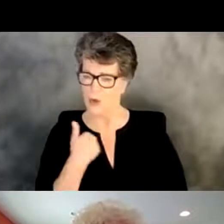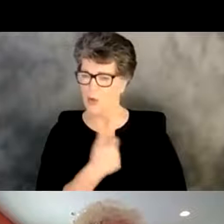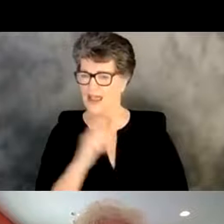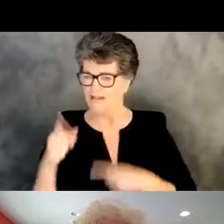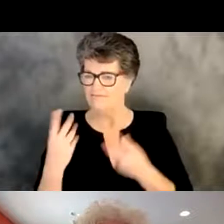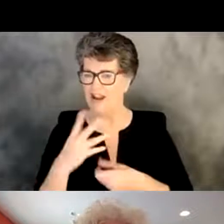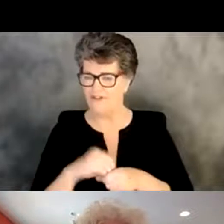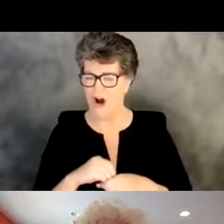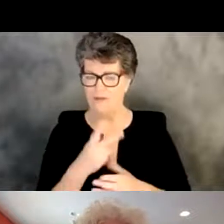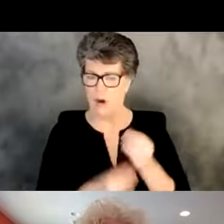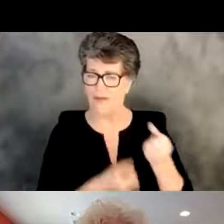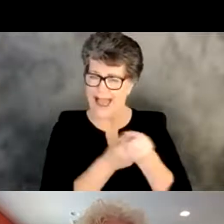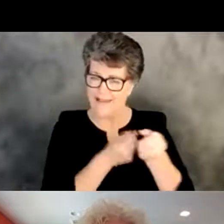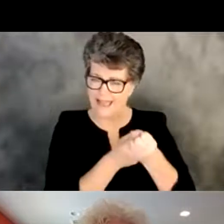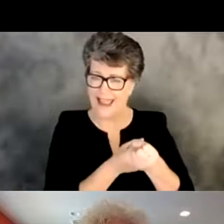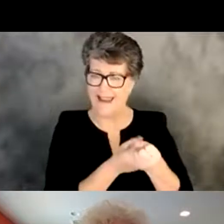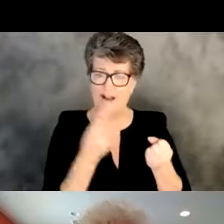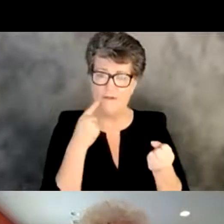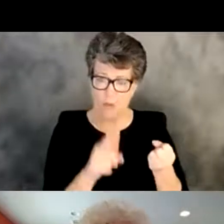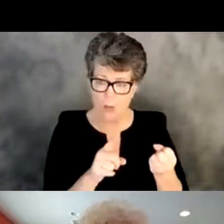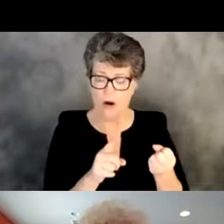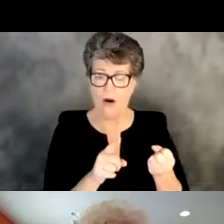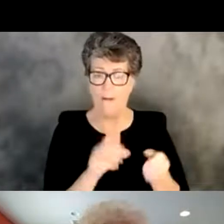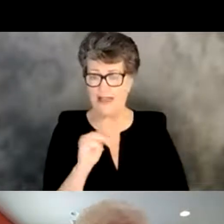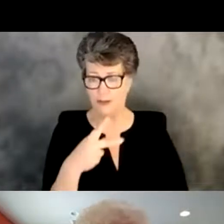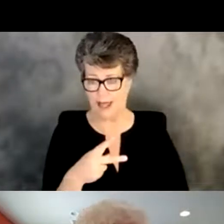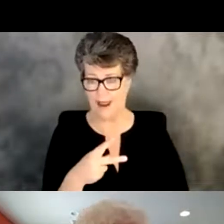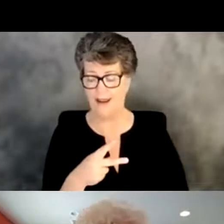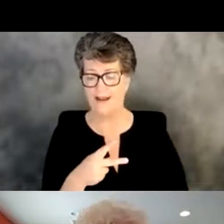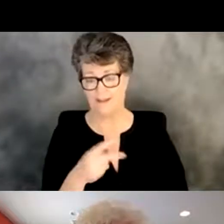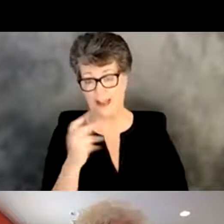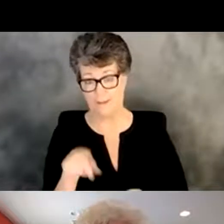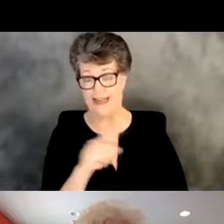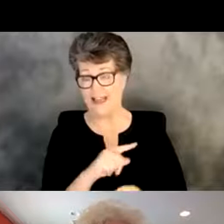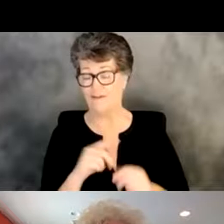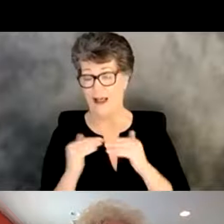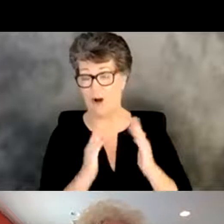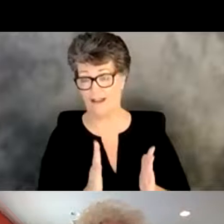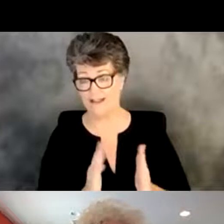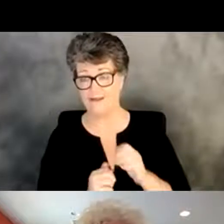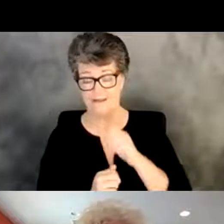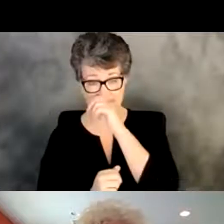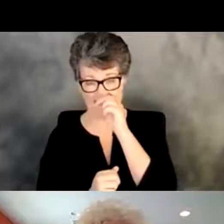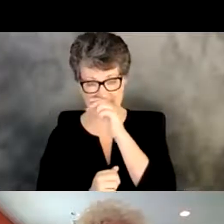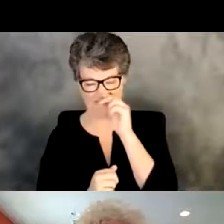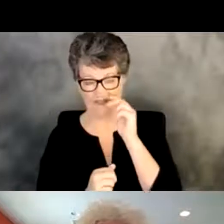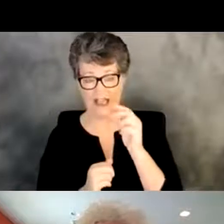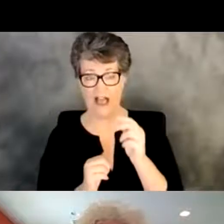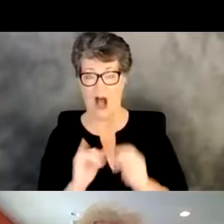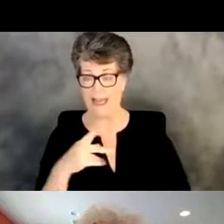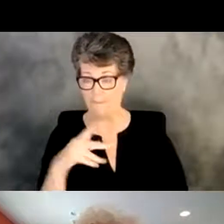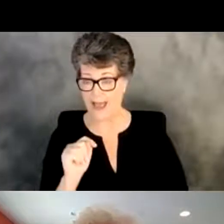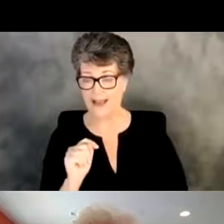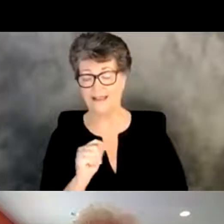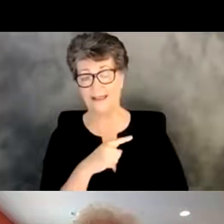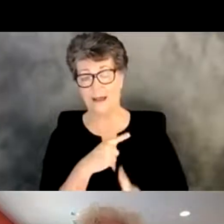in both the advocating for the master plan, like so many of my colleagues, on impact, as well as